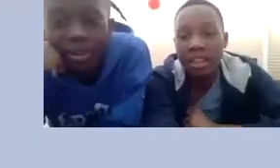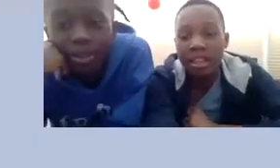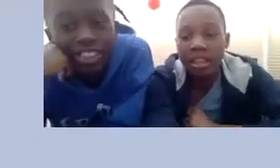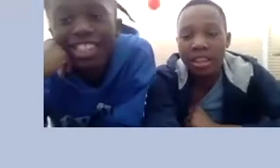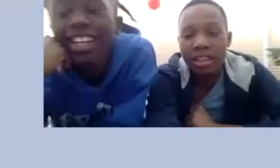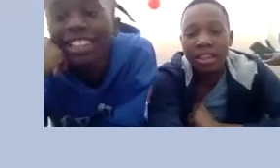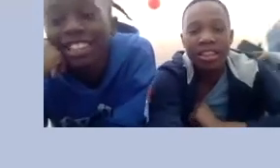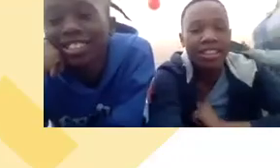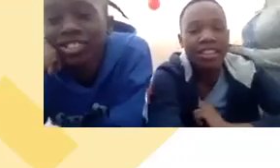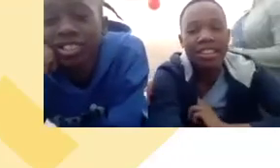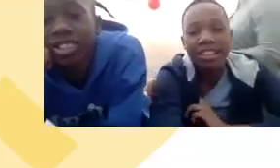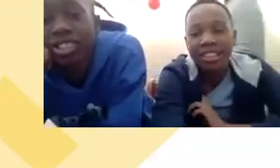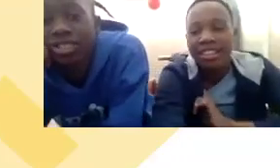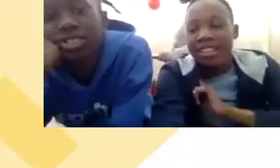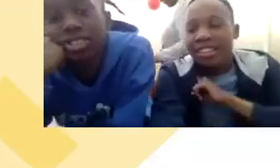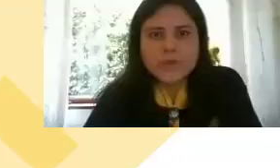Okay.